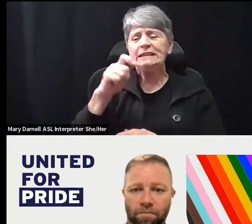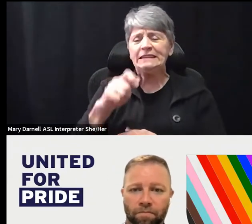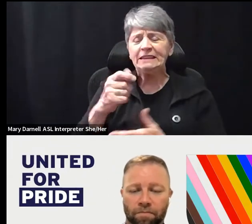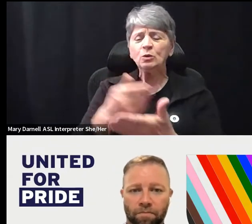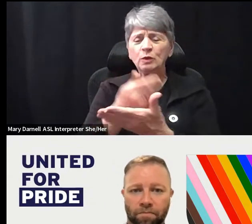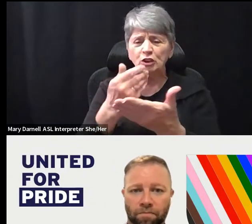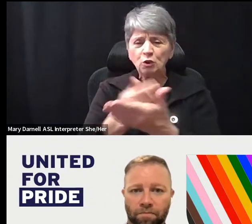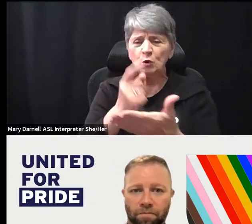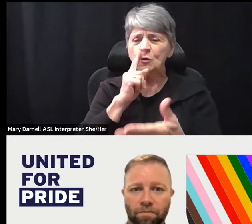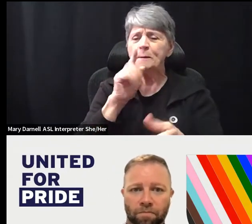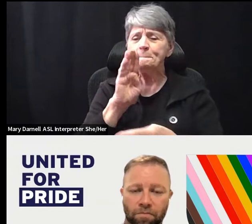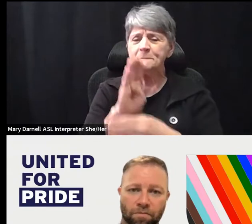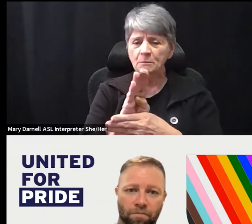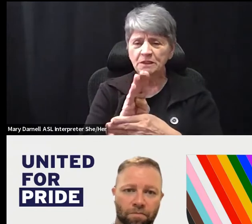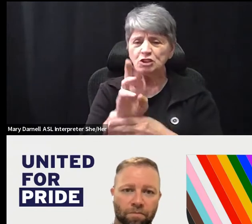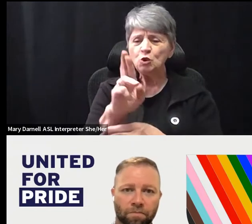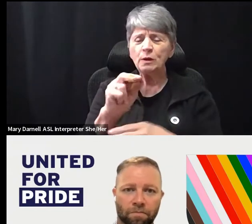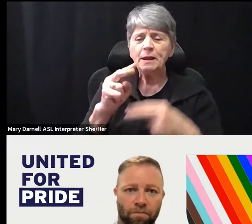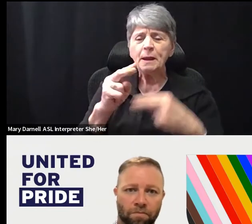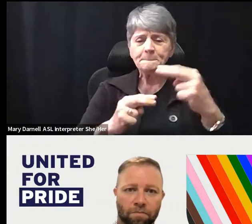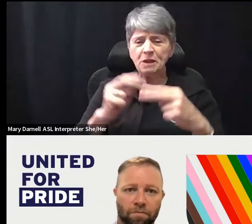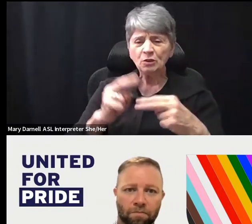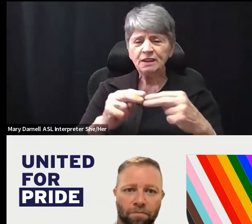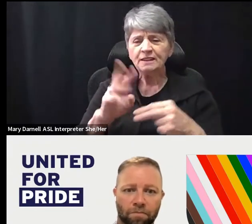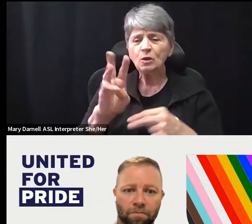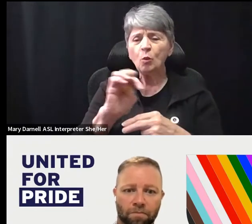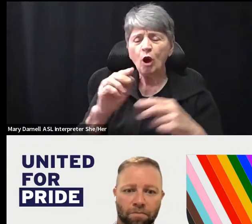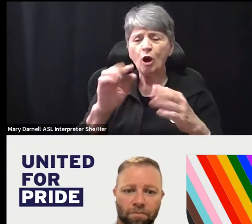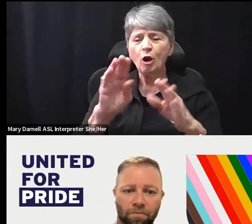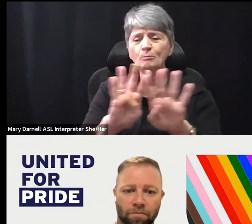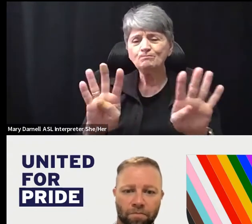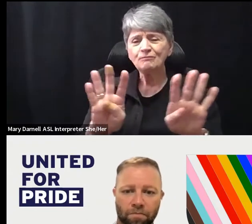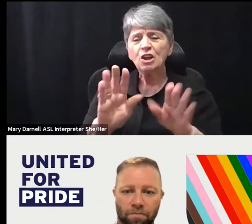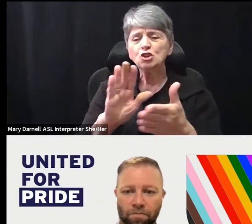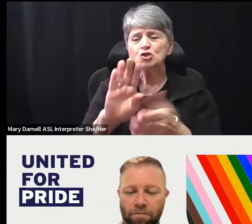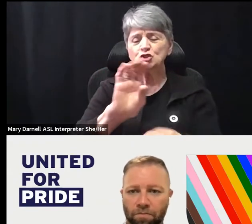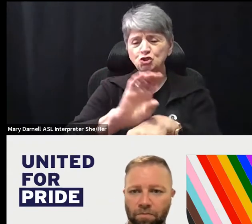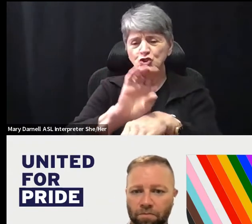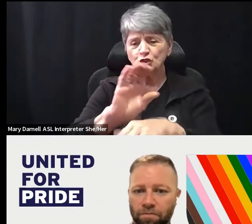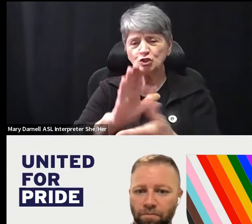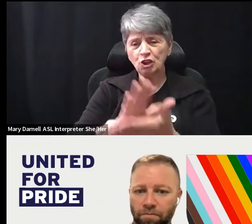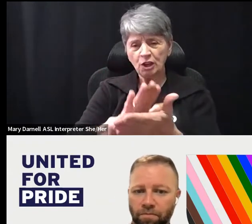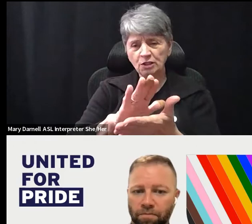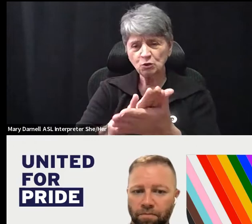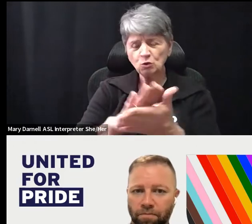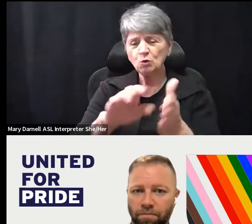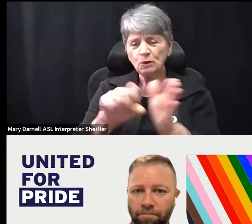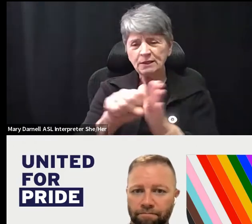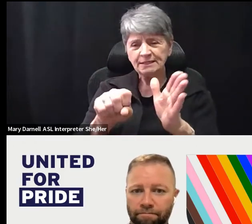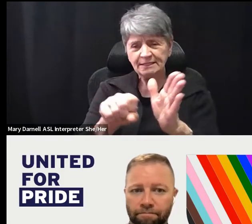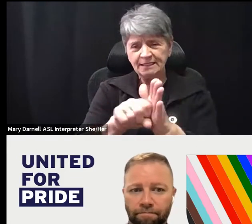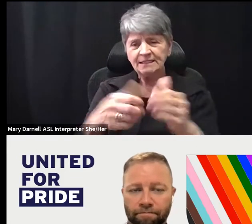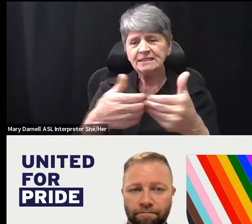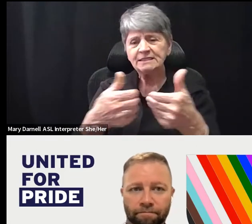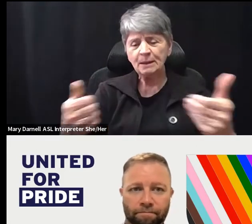to really rebuilding the wall of church-state separation. I just wanted to say a sincere thank you for all of you to being a part of that movement.